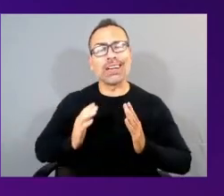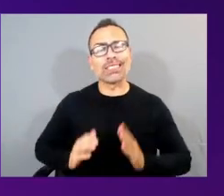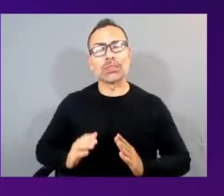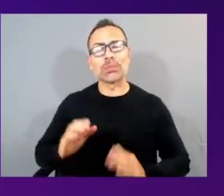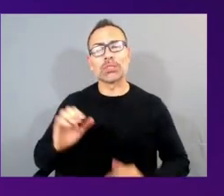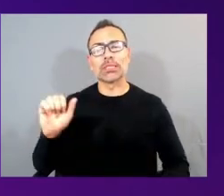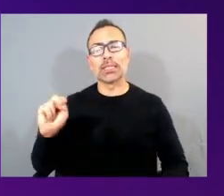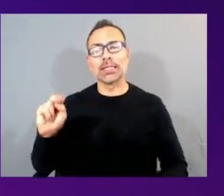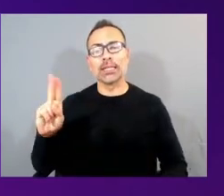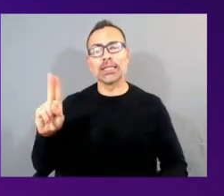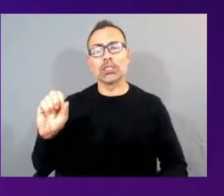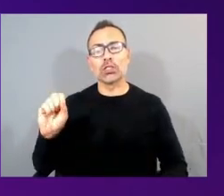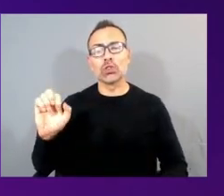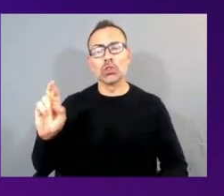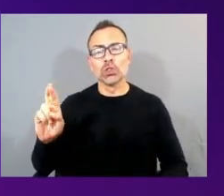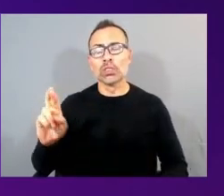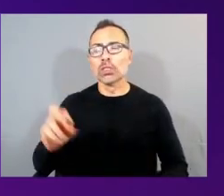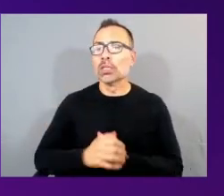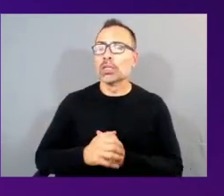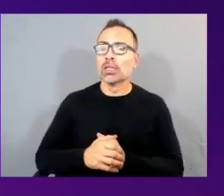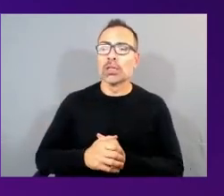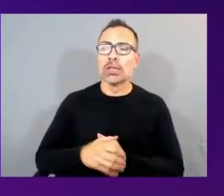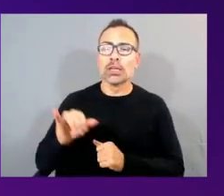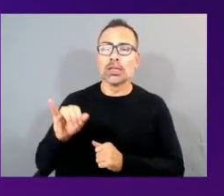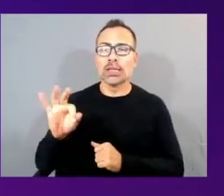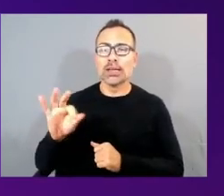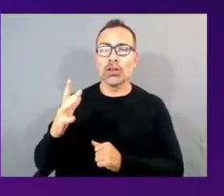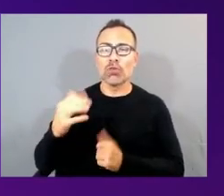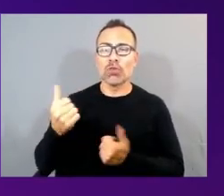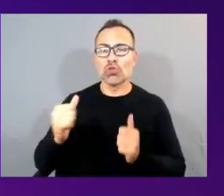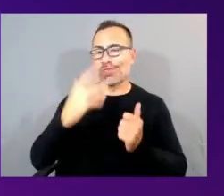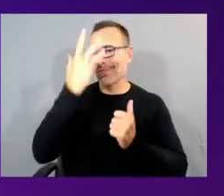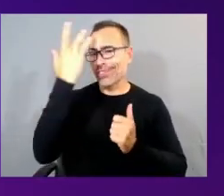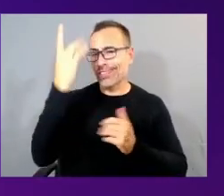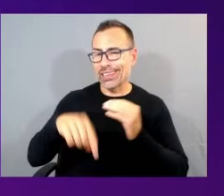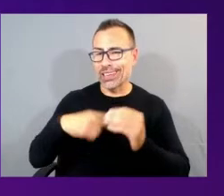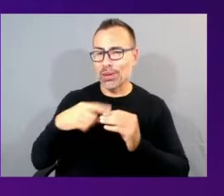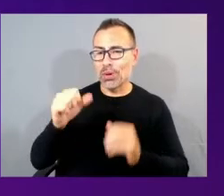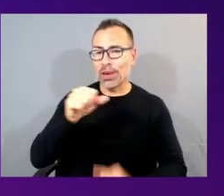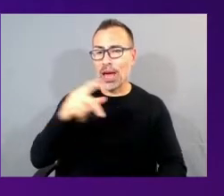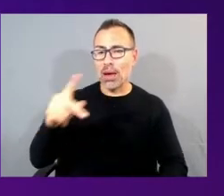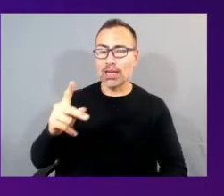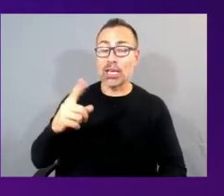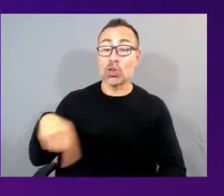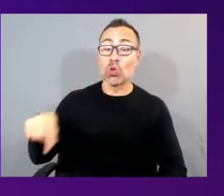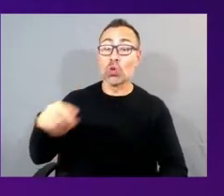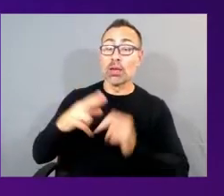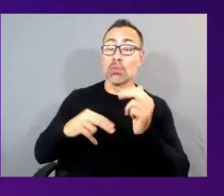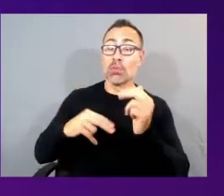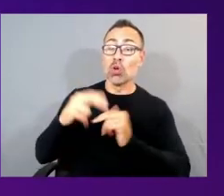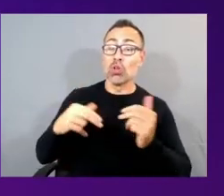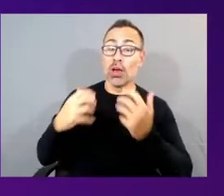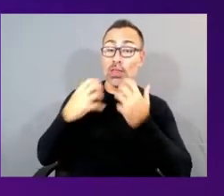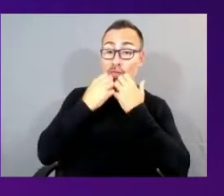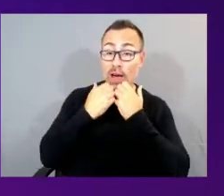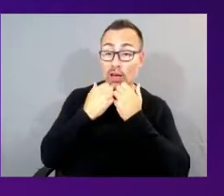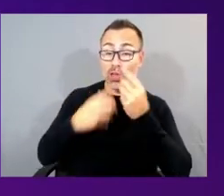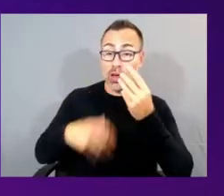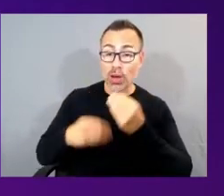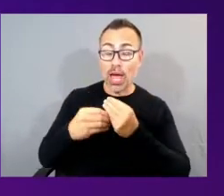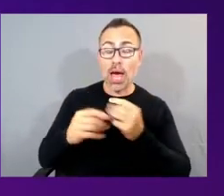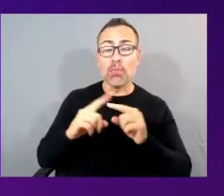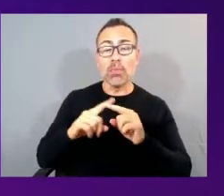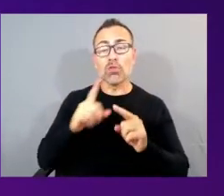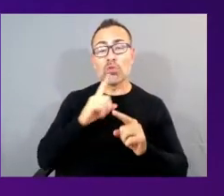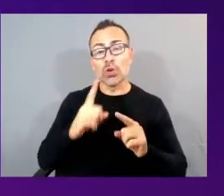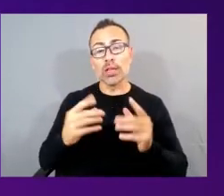if we try to forget a little bit about the applications we build and the value we deliver through those, then I would say that access to data and great self-service